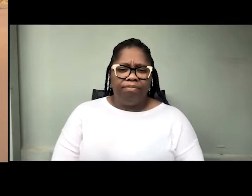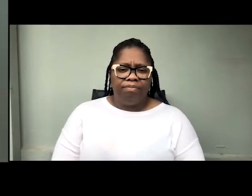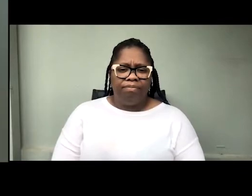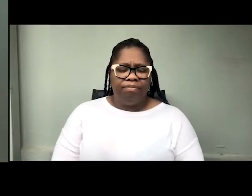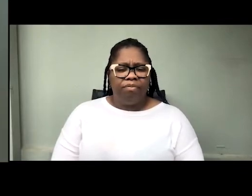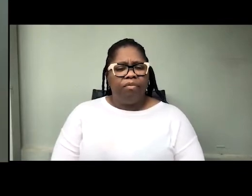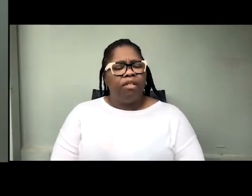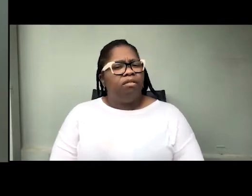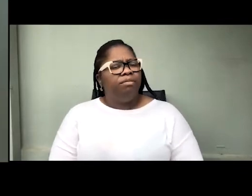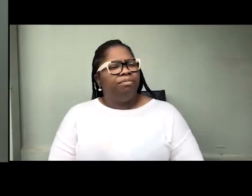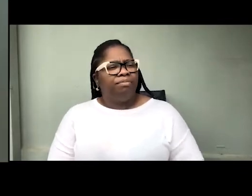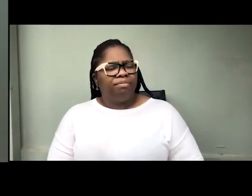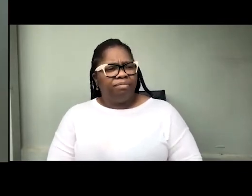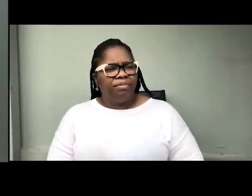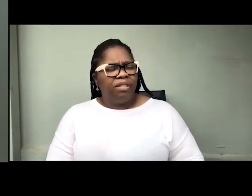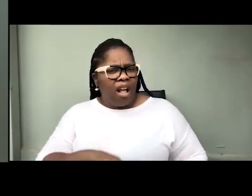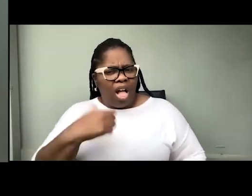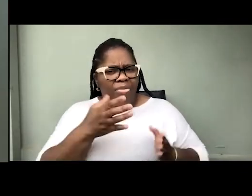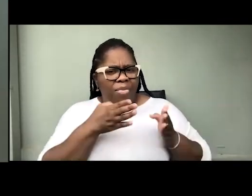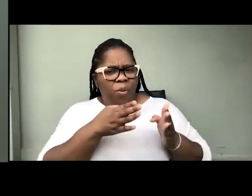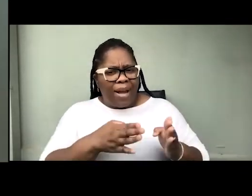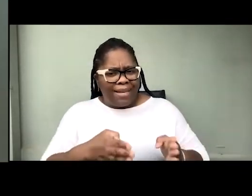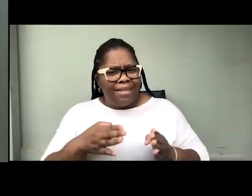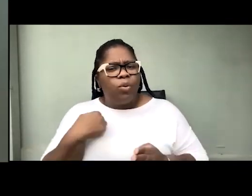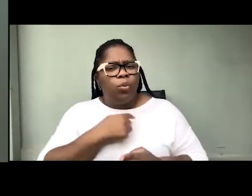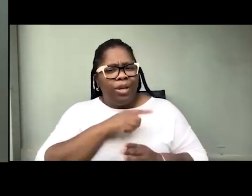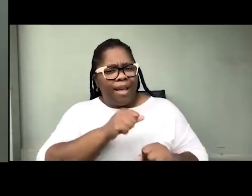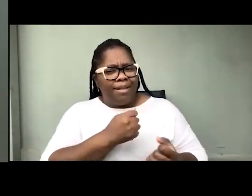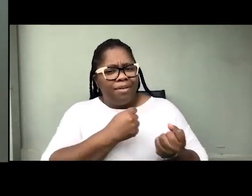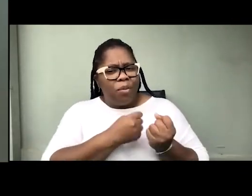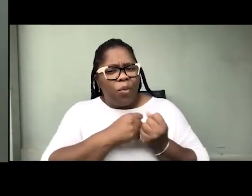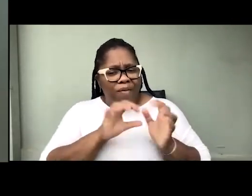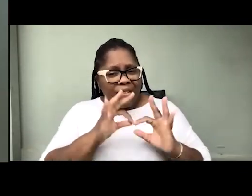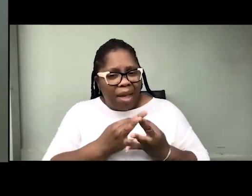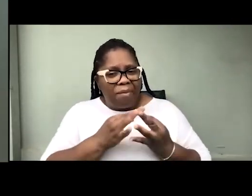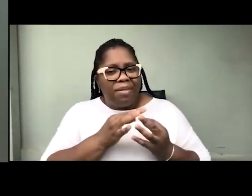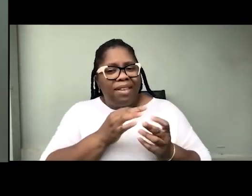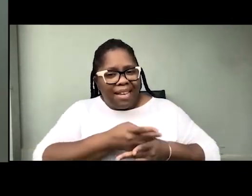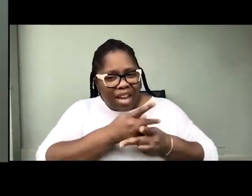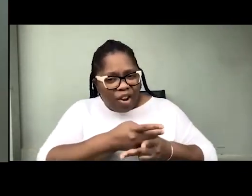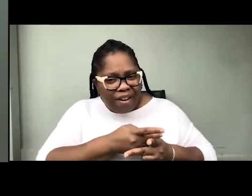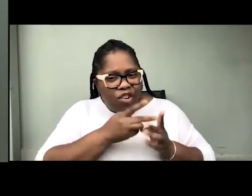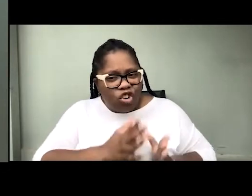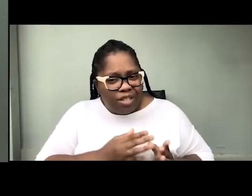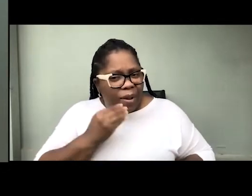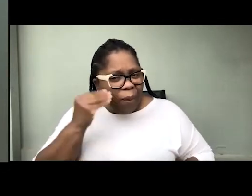What are some of the ways we can support family caregivers at home?